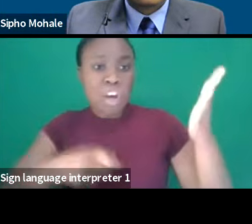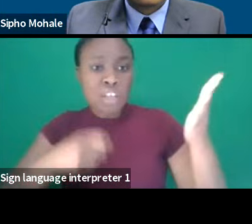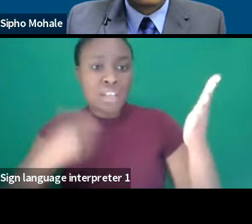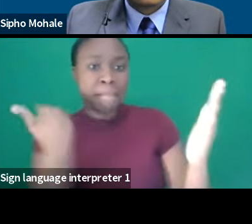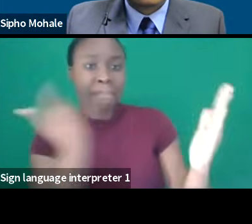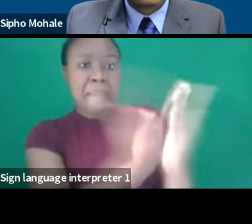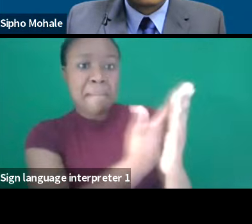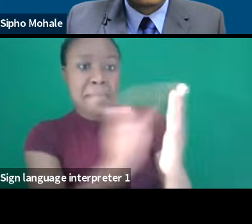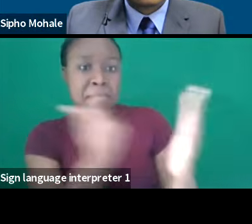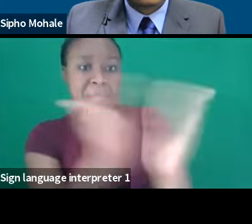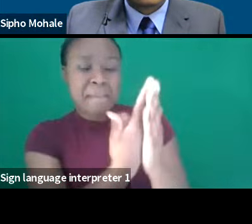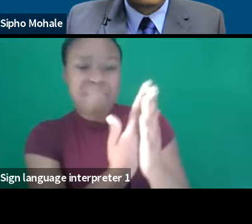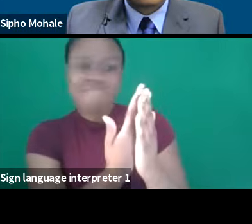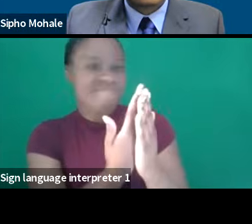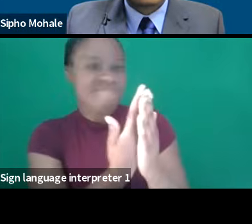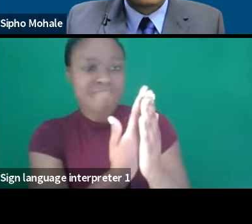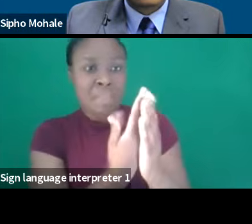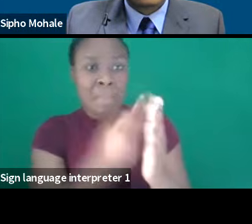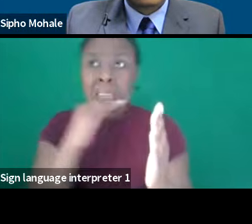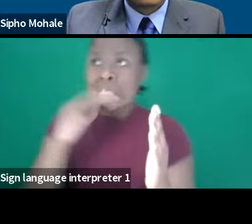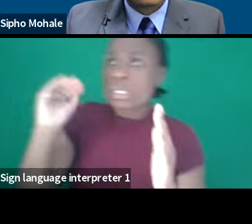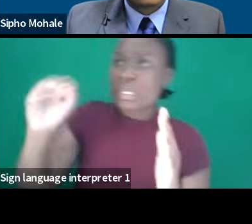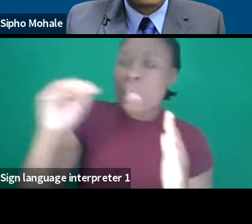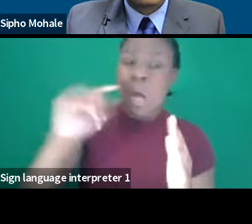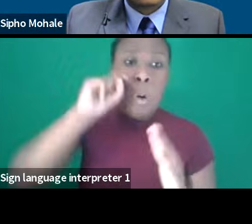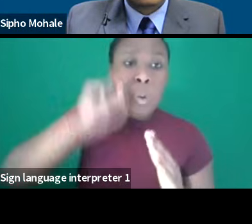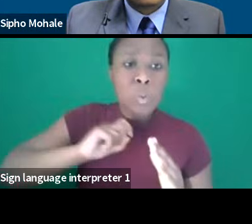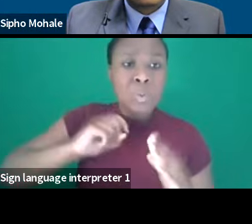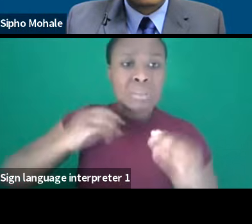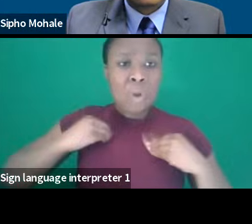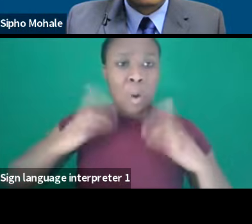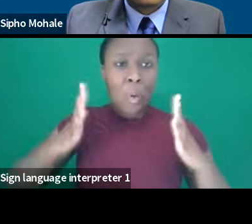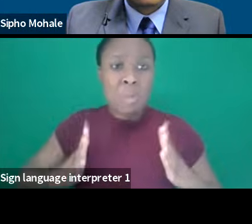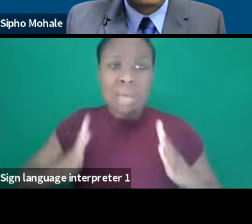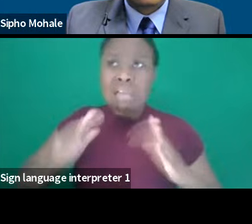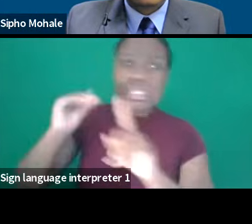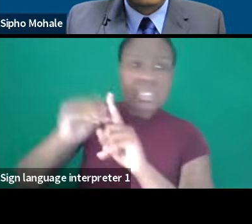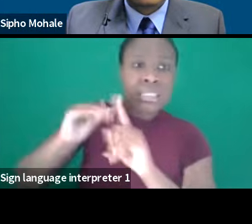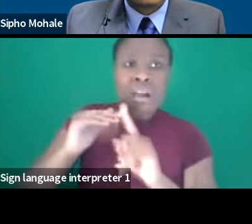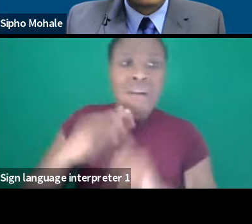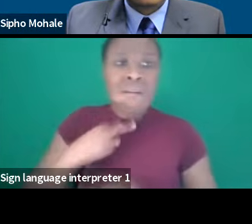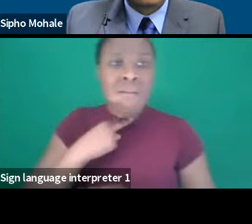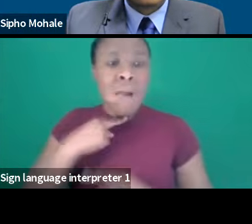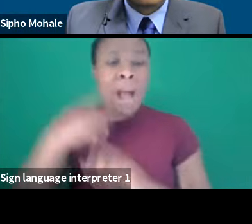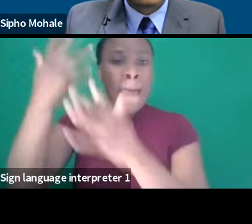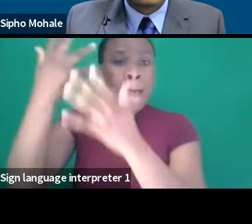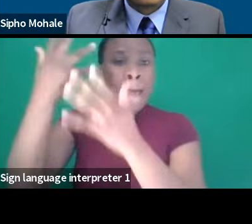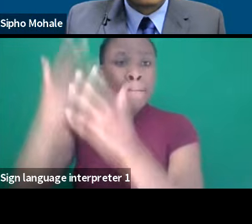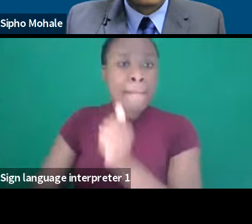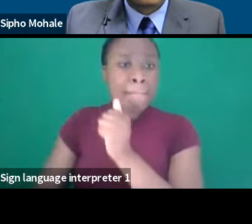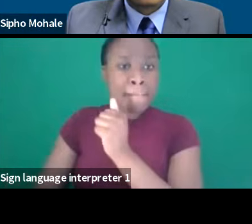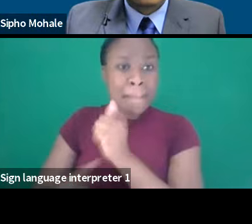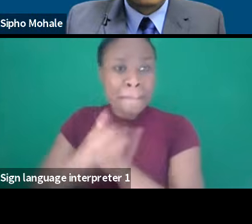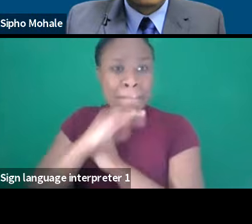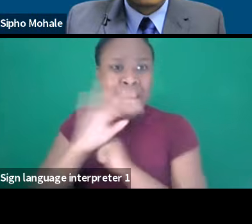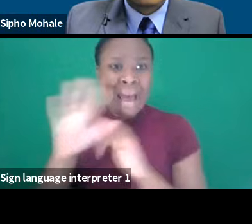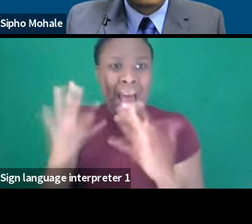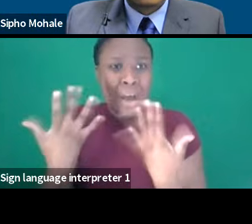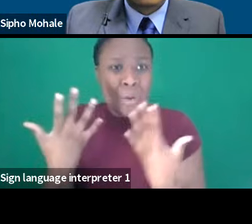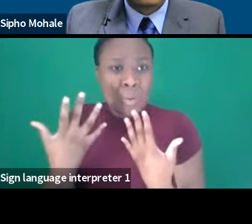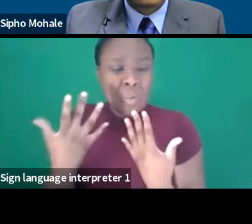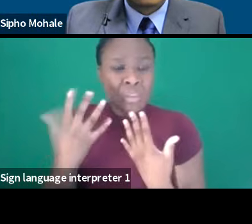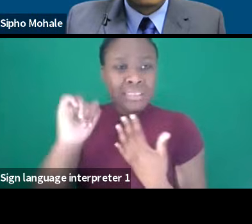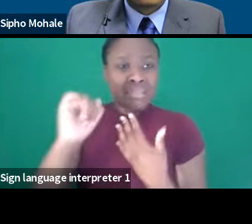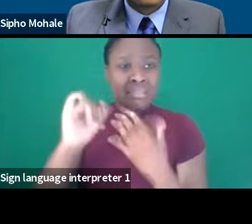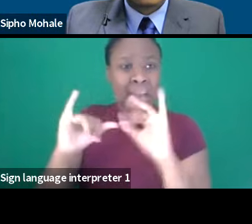the old owner. How do we submit old returns that we have no records of? The